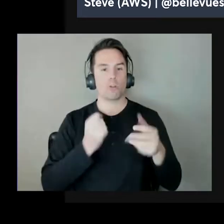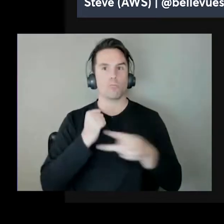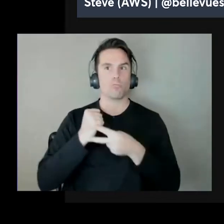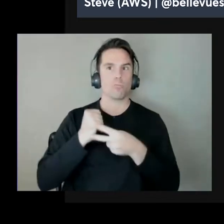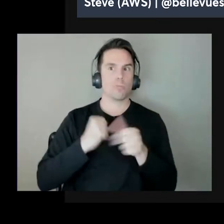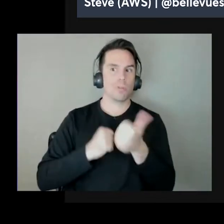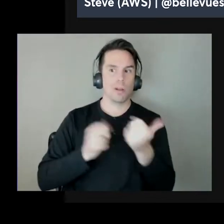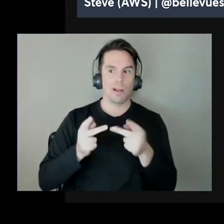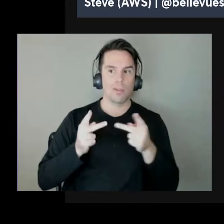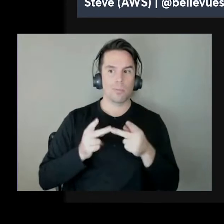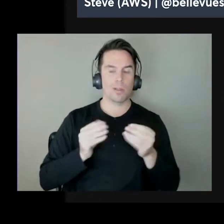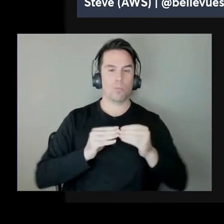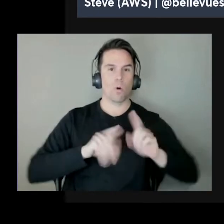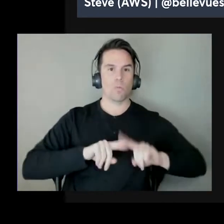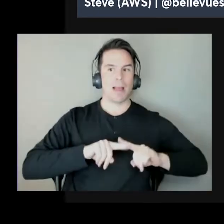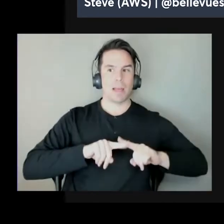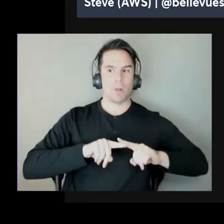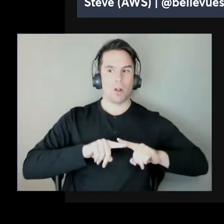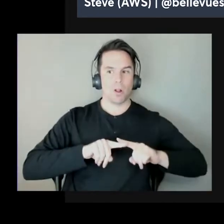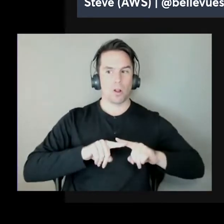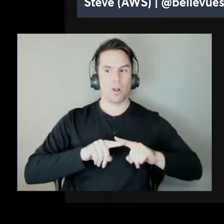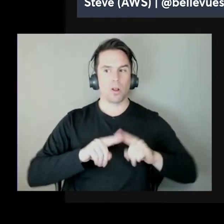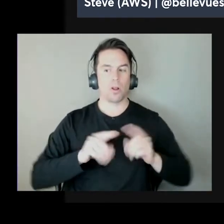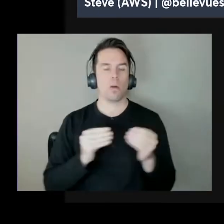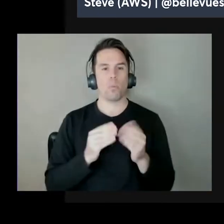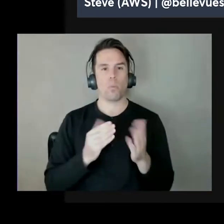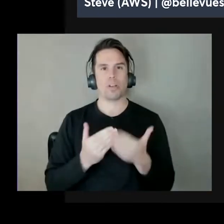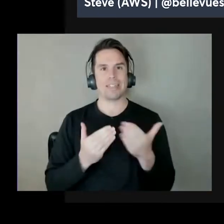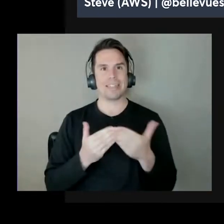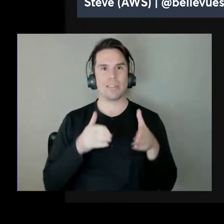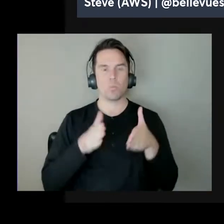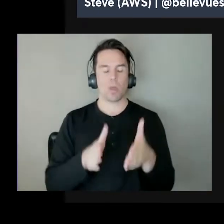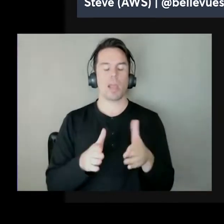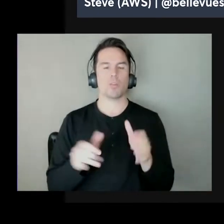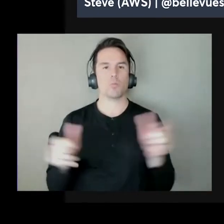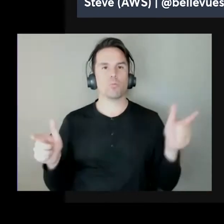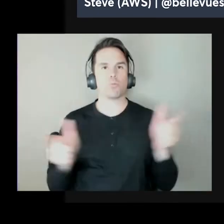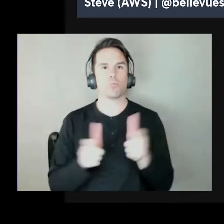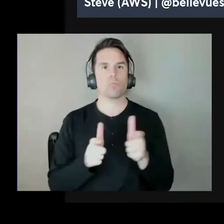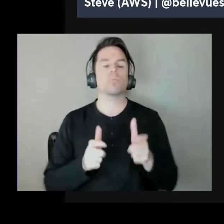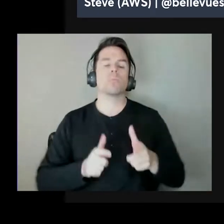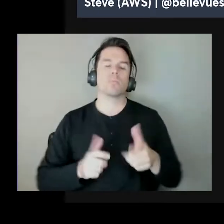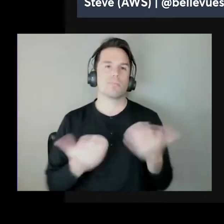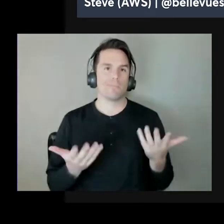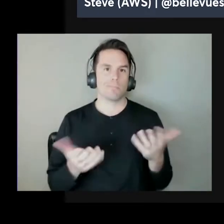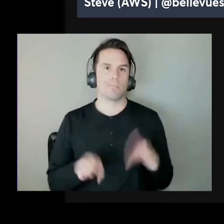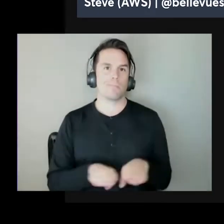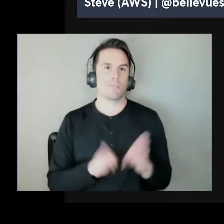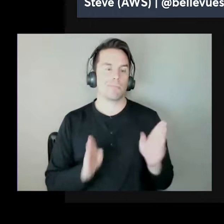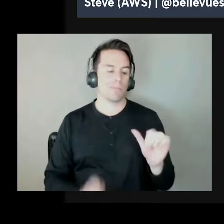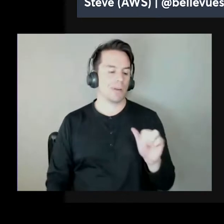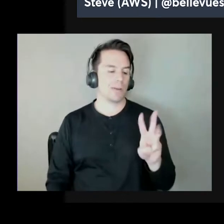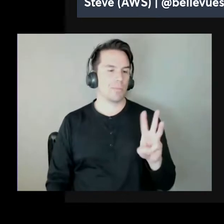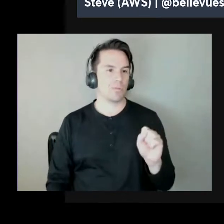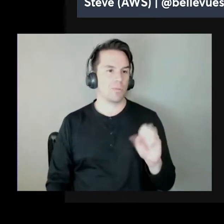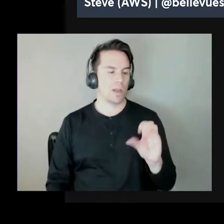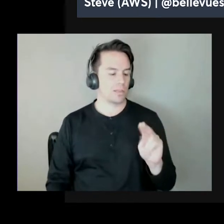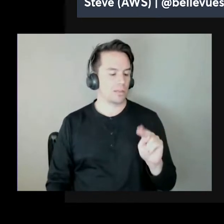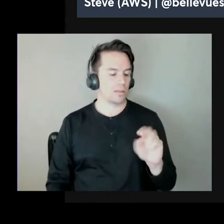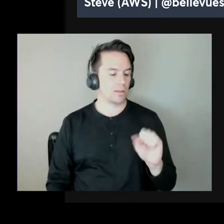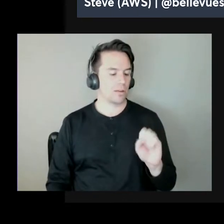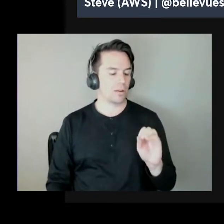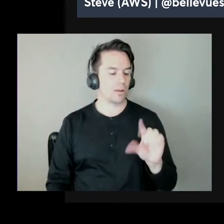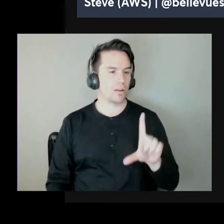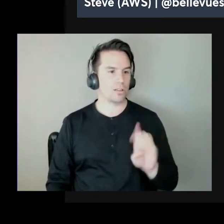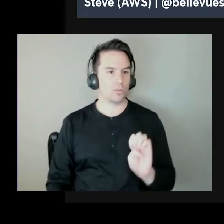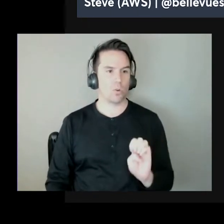laptop. An easy way to just scale that is to just pop open your AWS console, and then turn on a deep learning